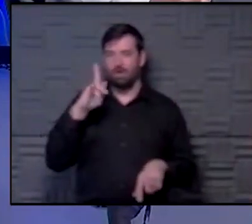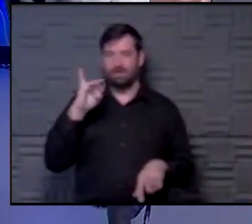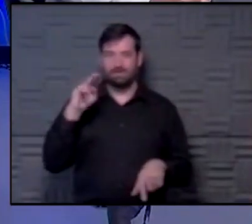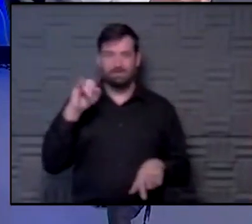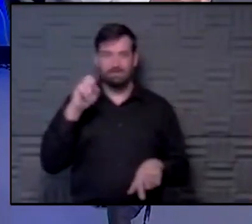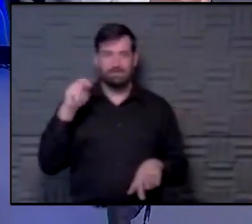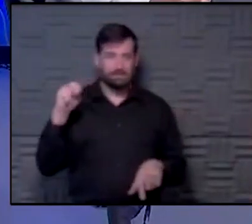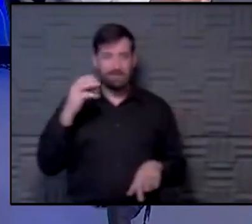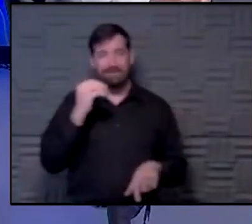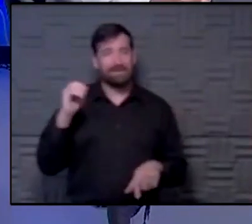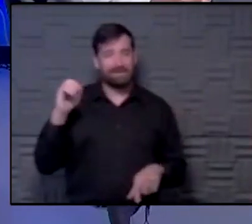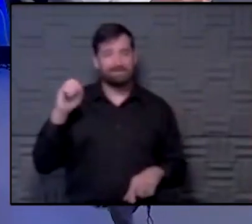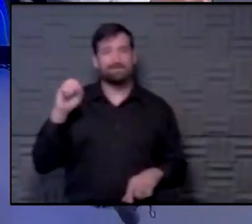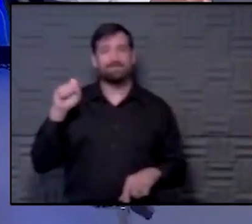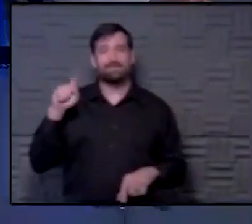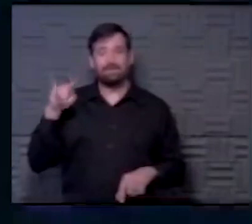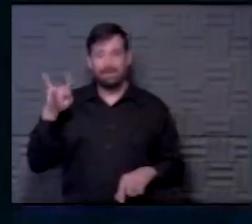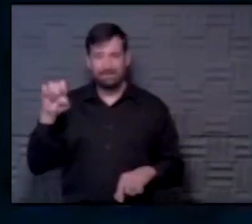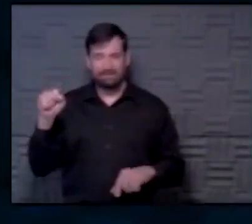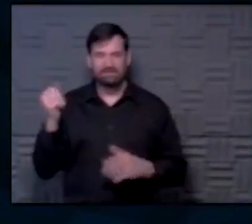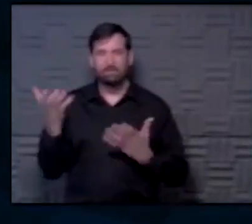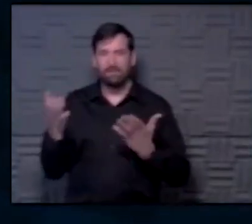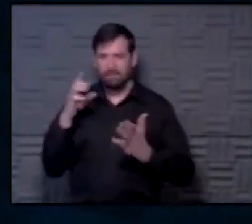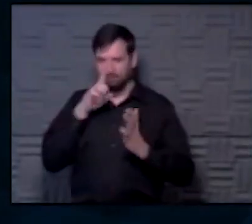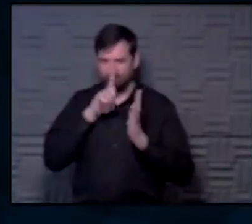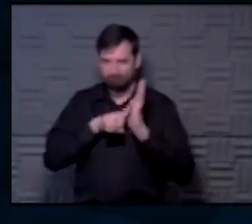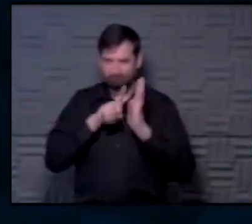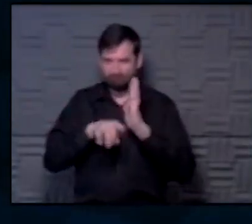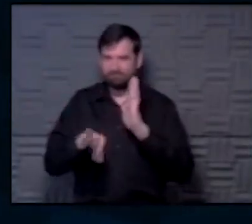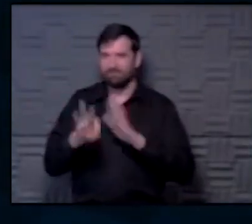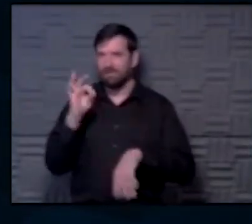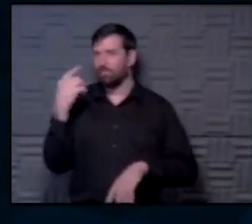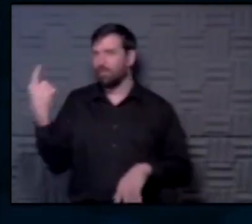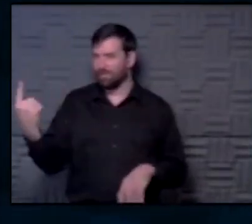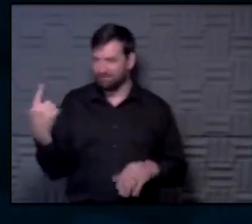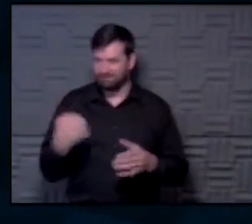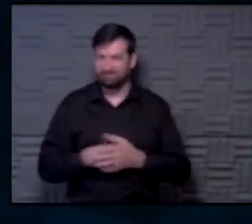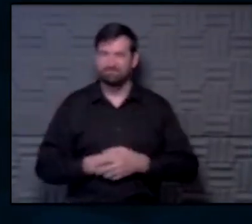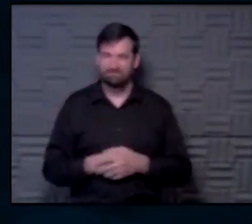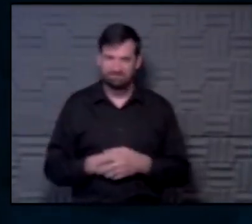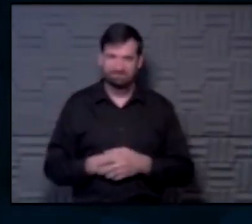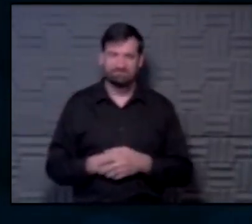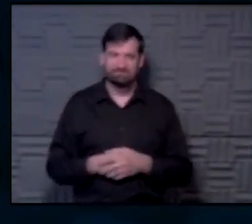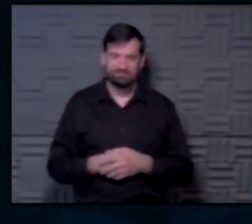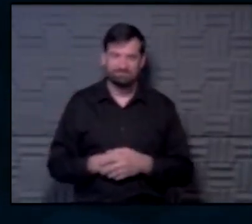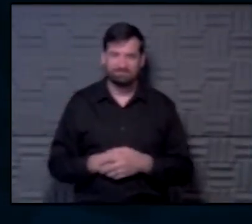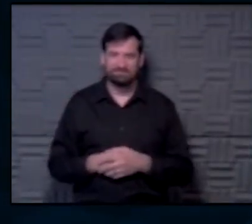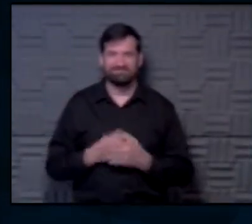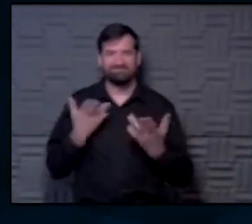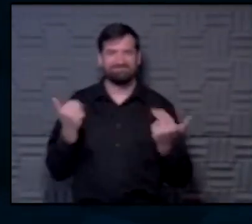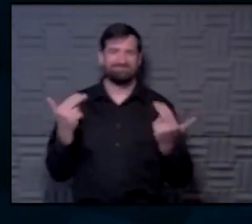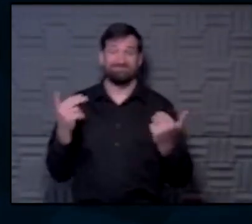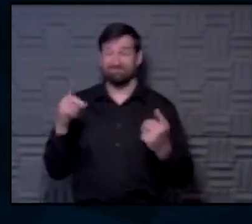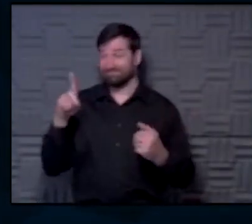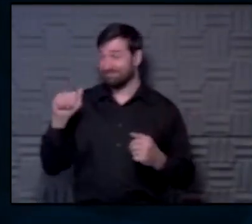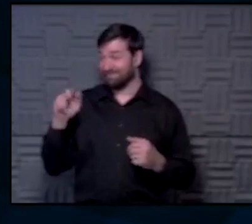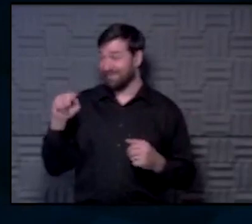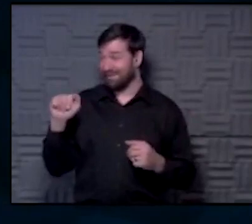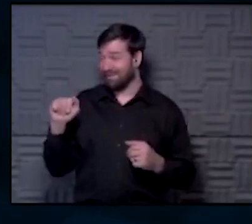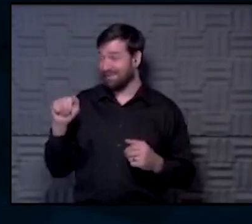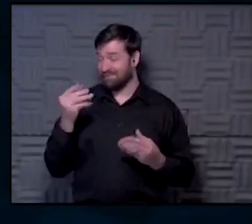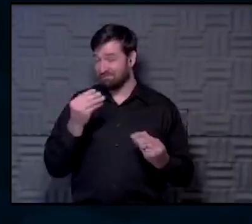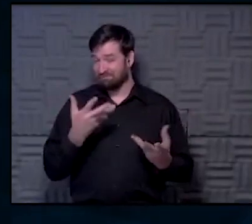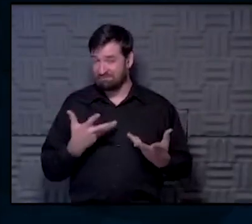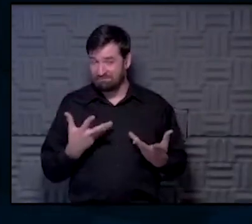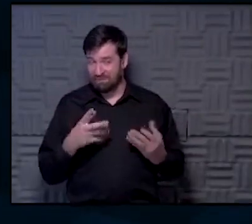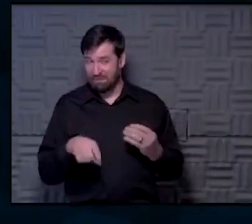Stites. I think we maybe dug one up here for you, so Dana, Sorry, tell us Karen. a little